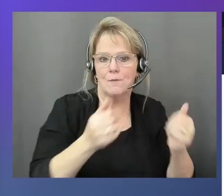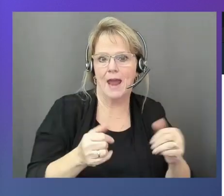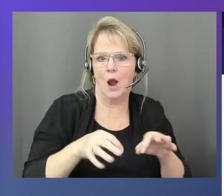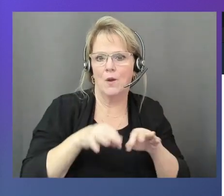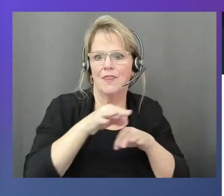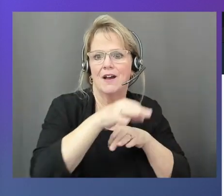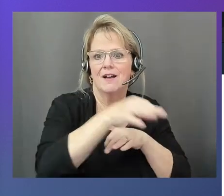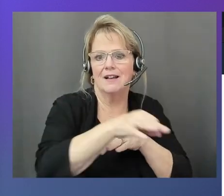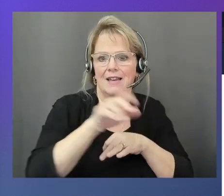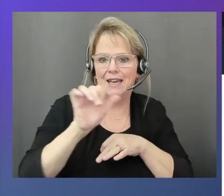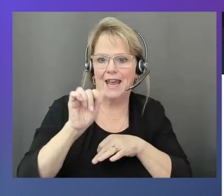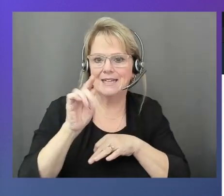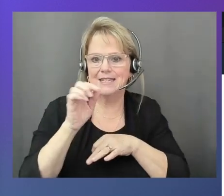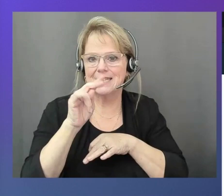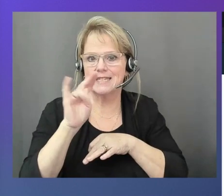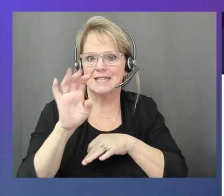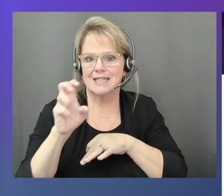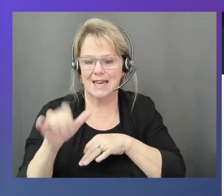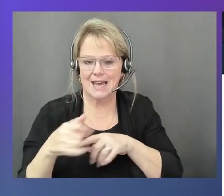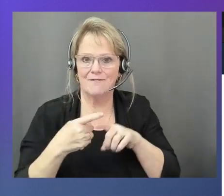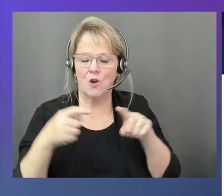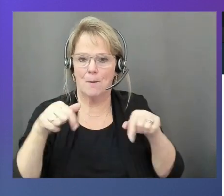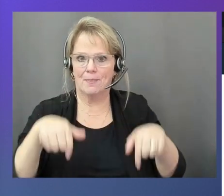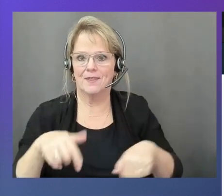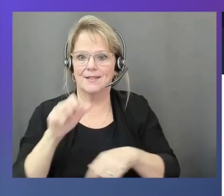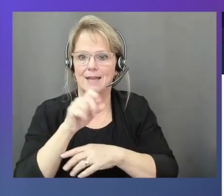off of this application. Okay.